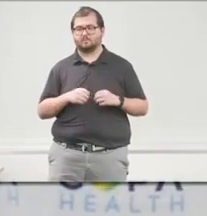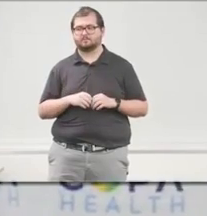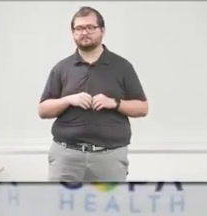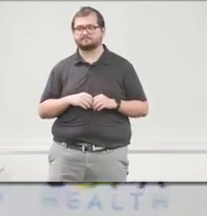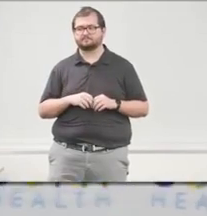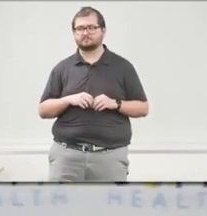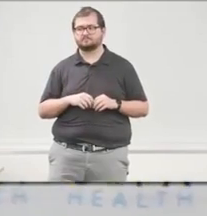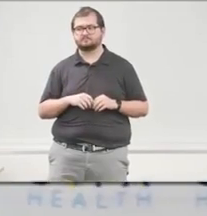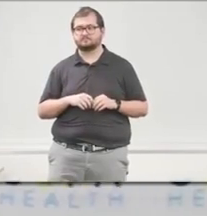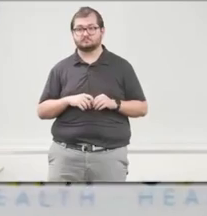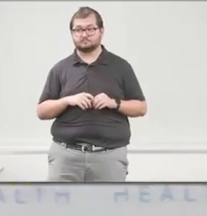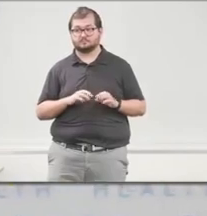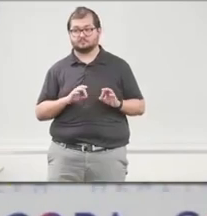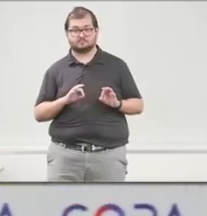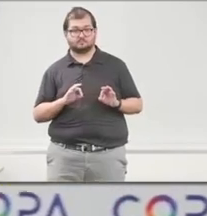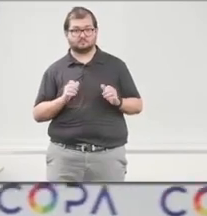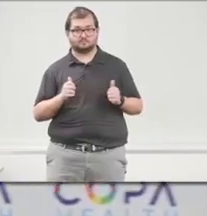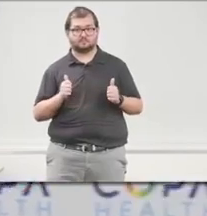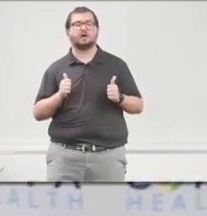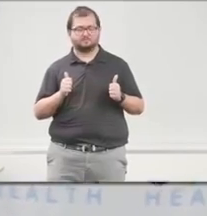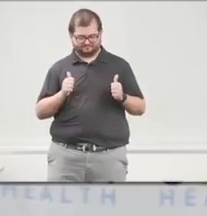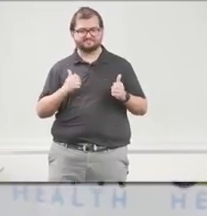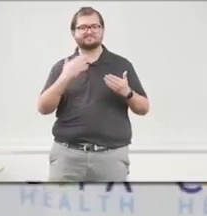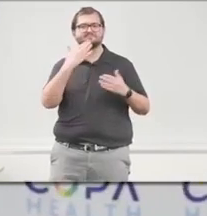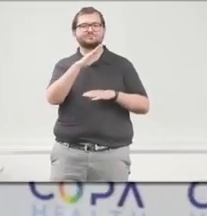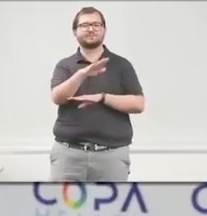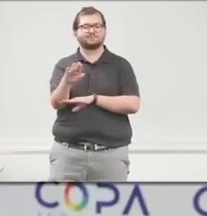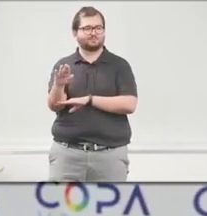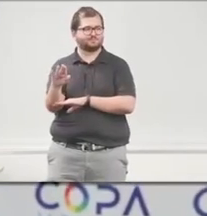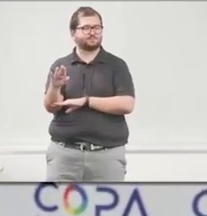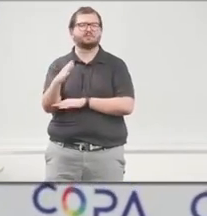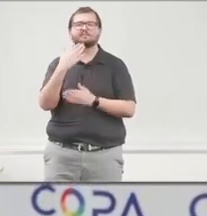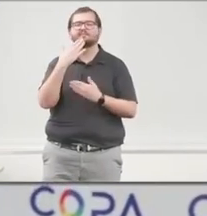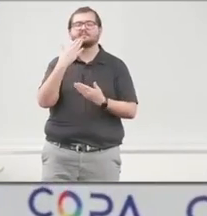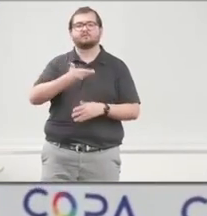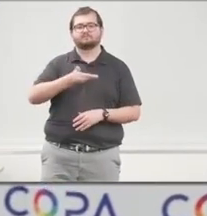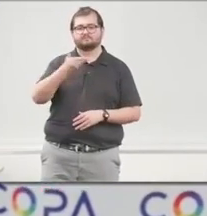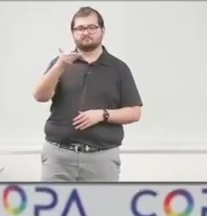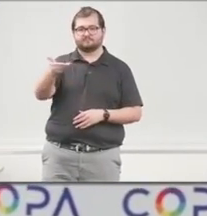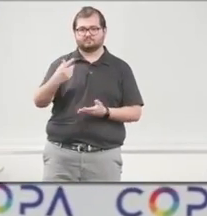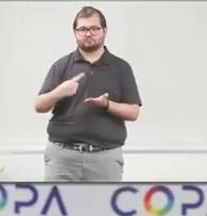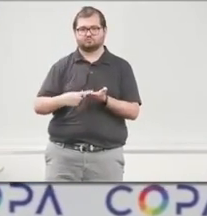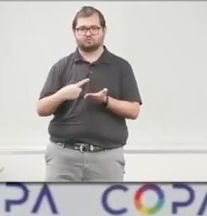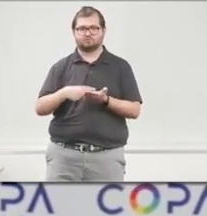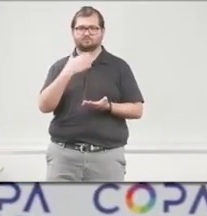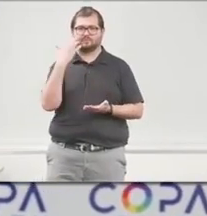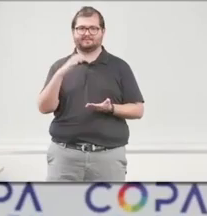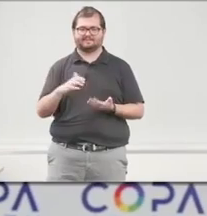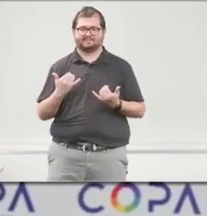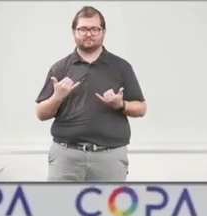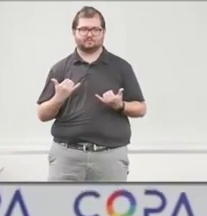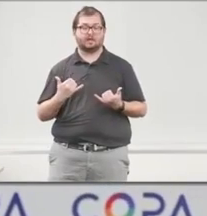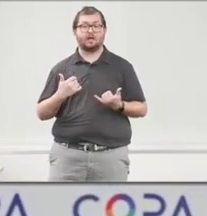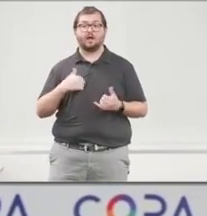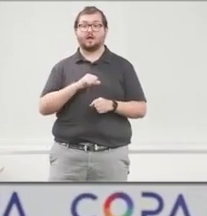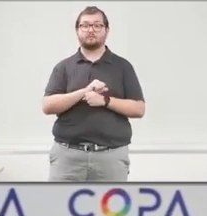Hello? Okay, this works. All right, good afternoon. Thank you for inviting me to speak to you today about heat. I've been with our agency